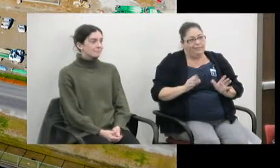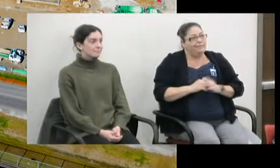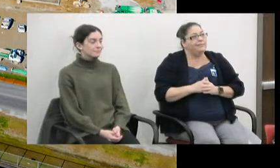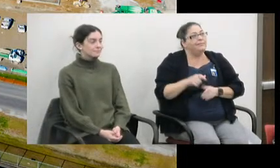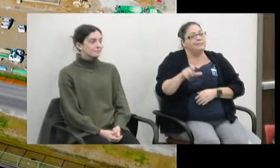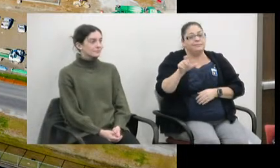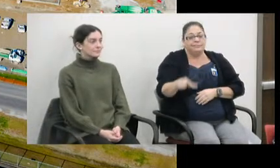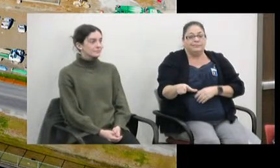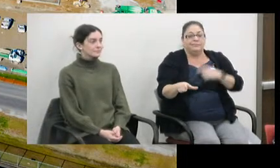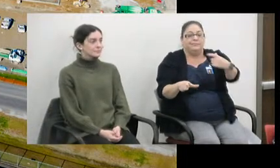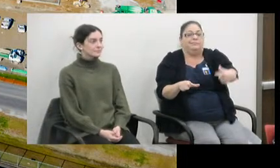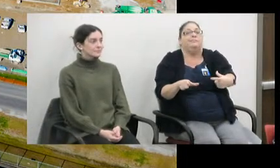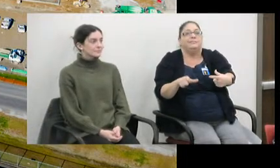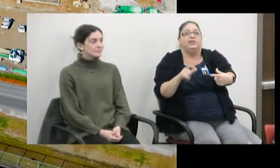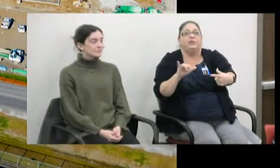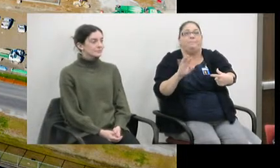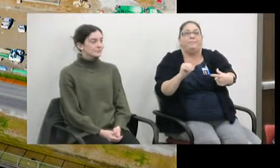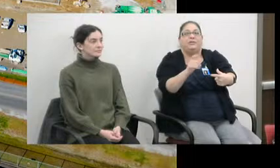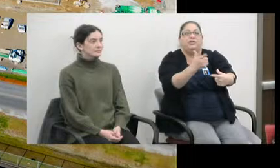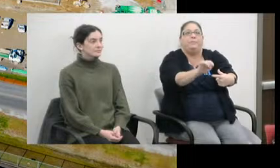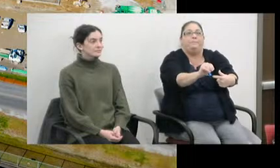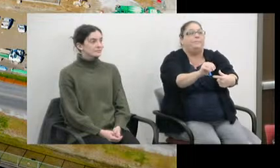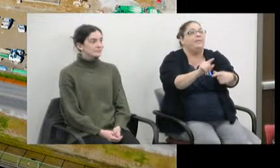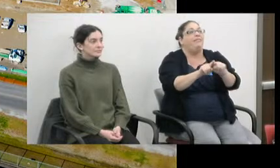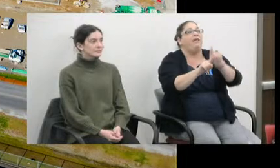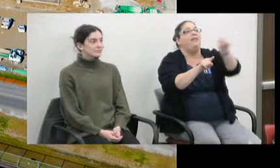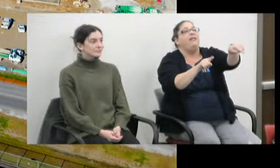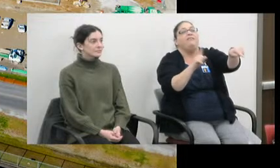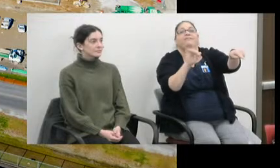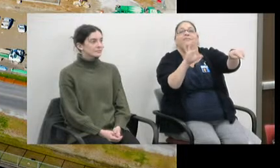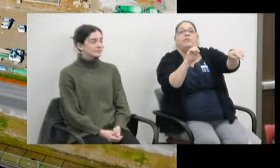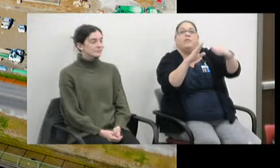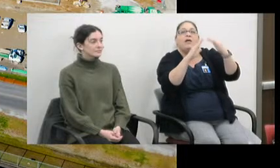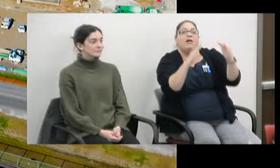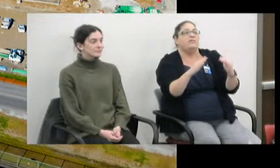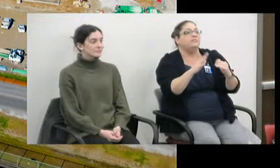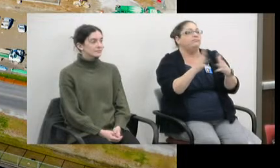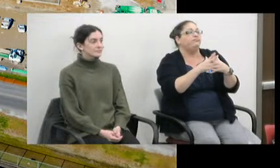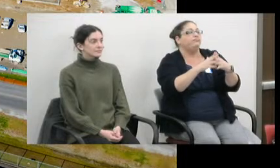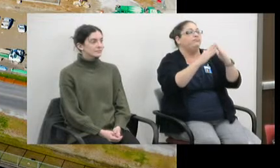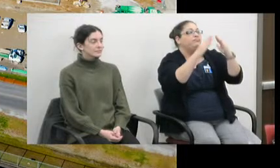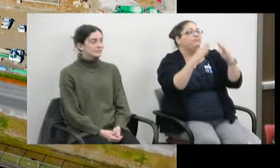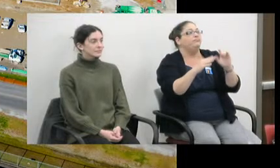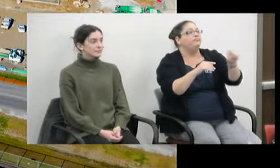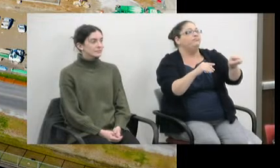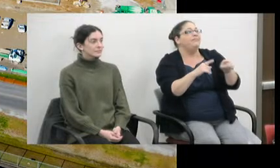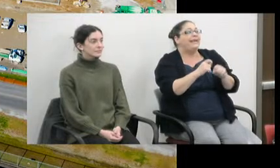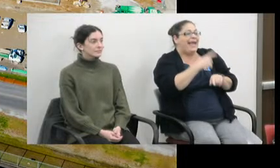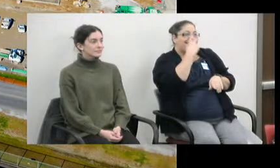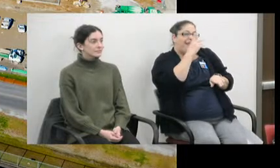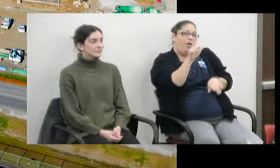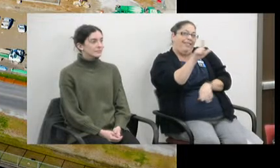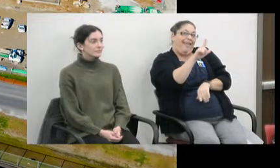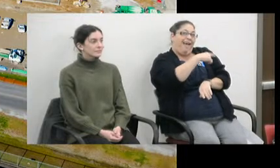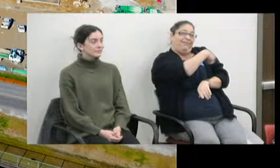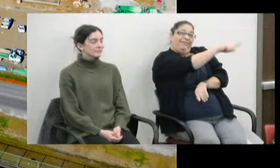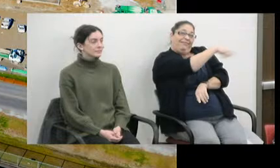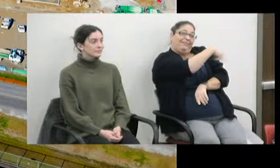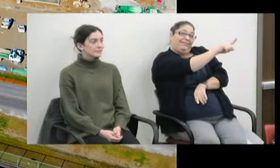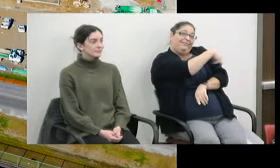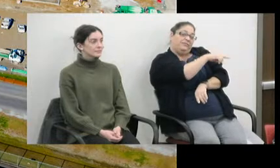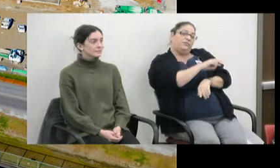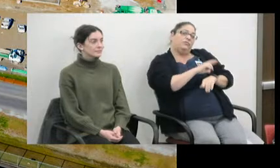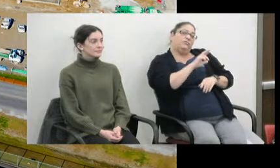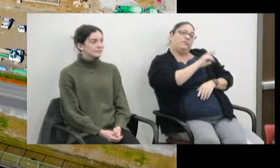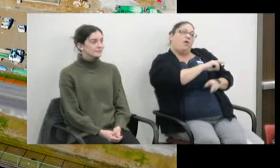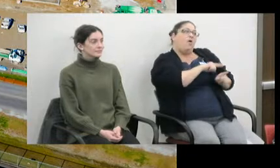gym and our aux gym, and then our field house behind it. There will be a road. I don't know if you can really see it. There's a road that comes in and will